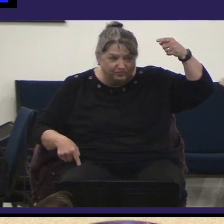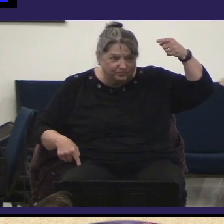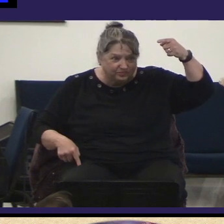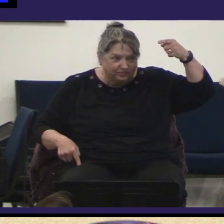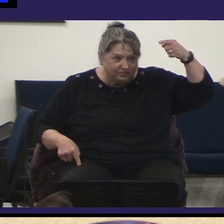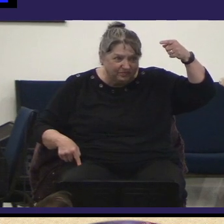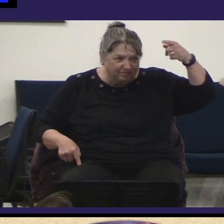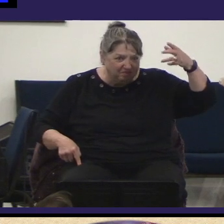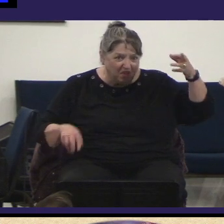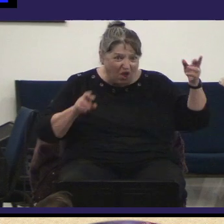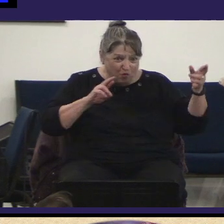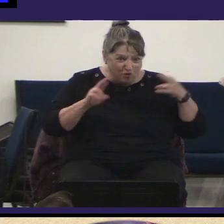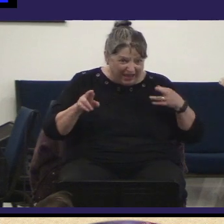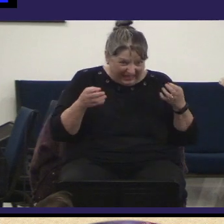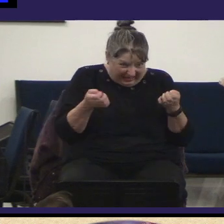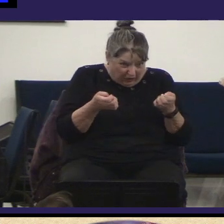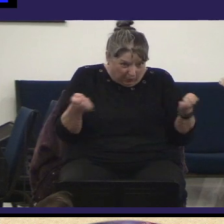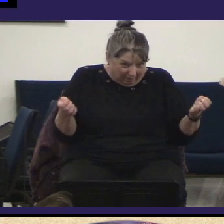Equipped for battle,